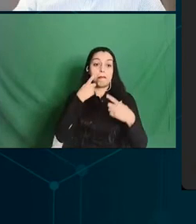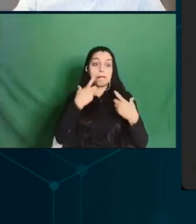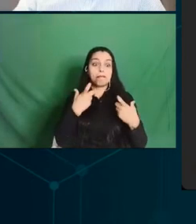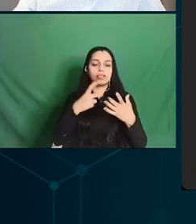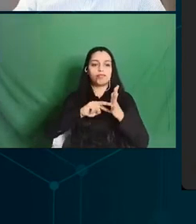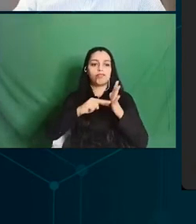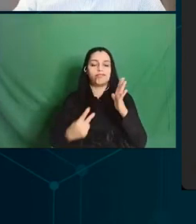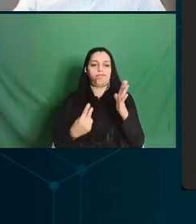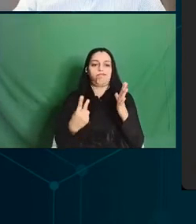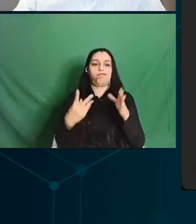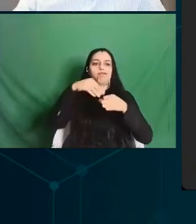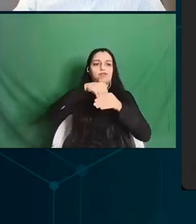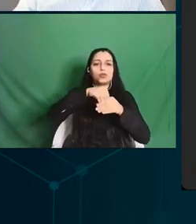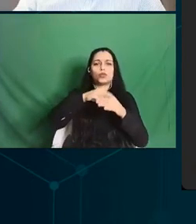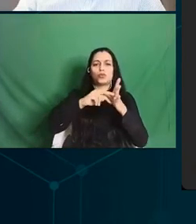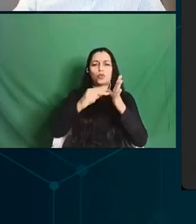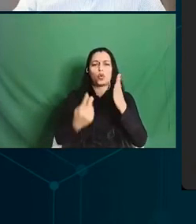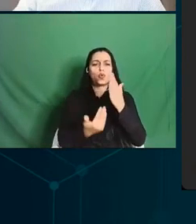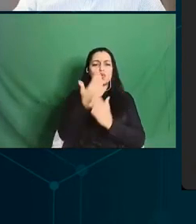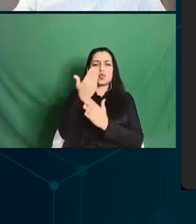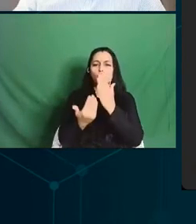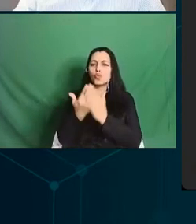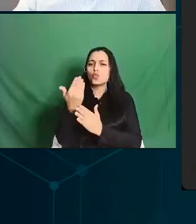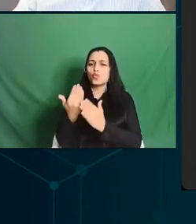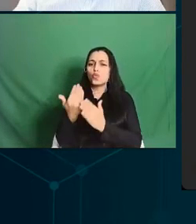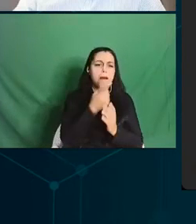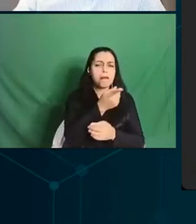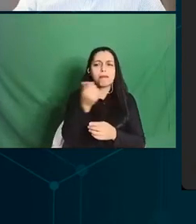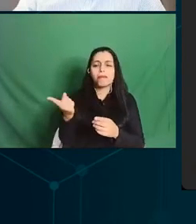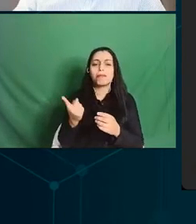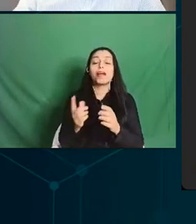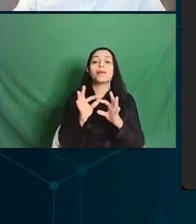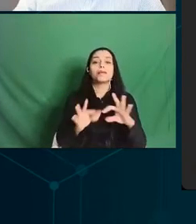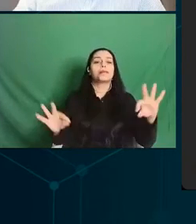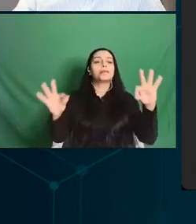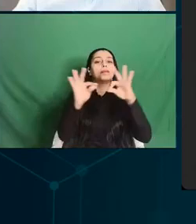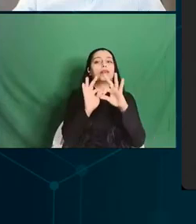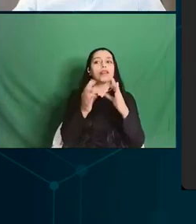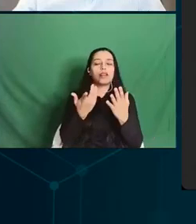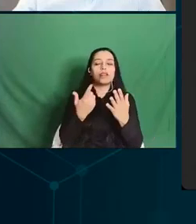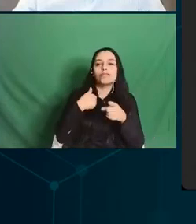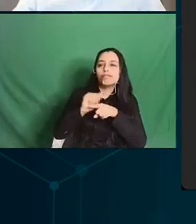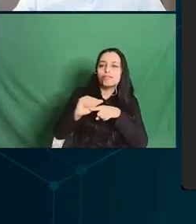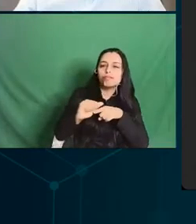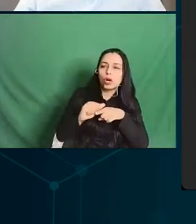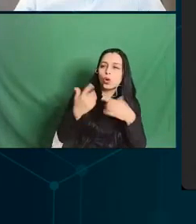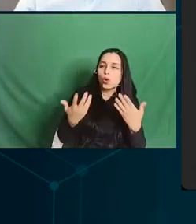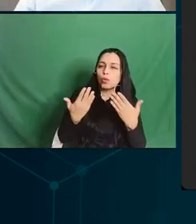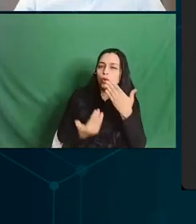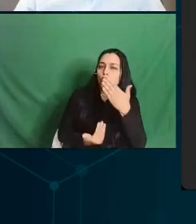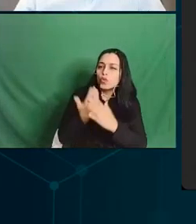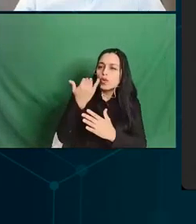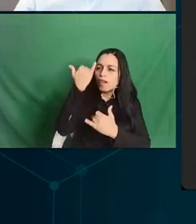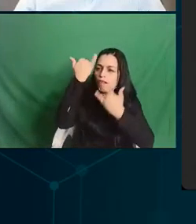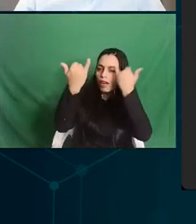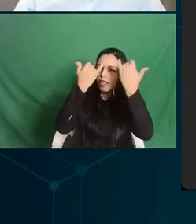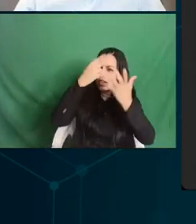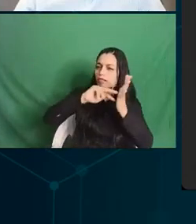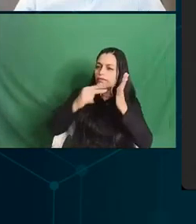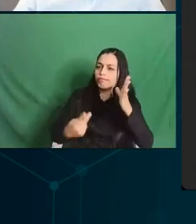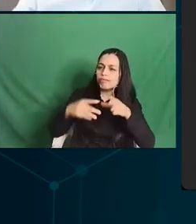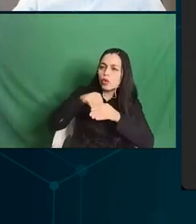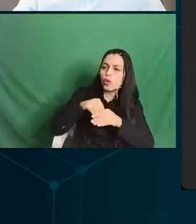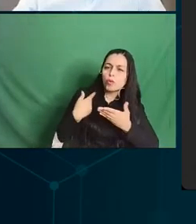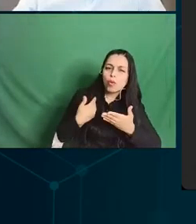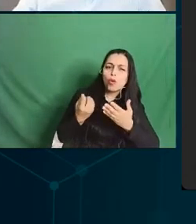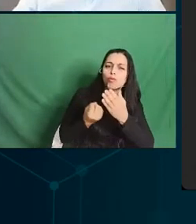assumptions about, how your product is being used or is going to be used by customers, what they feel about your product. And so you need